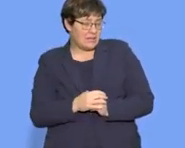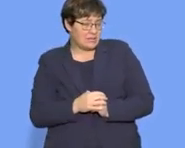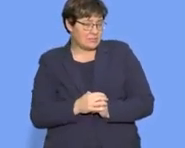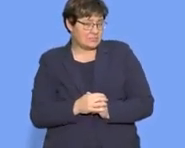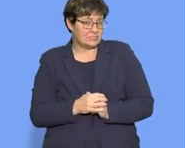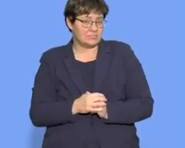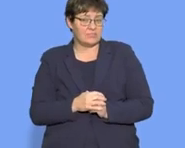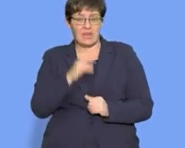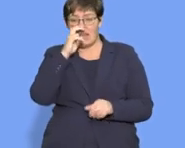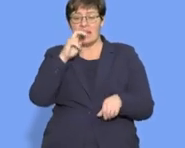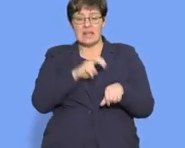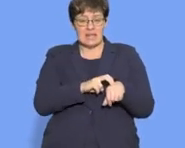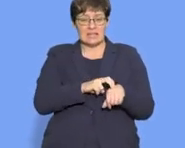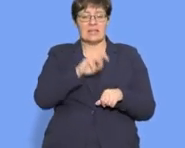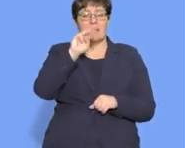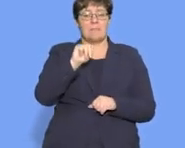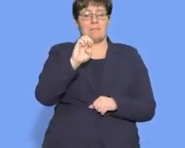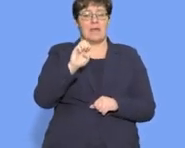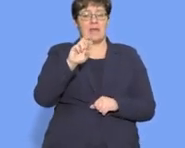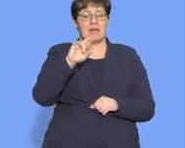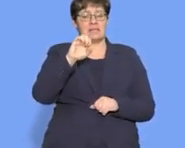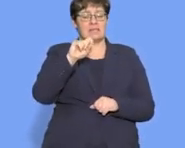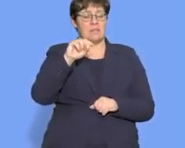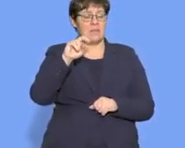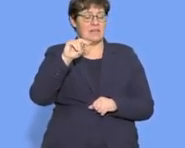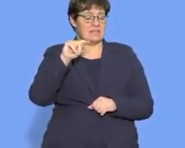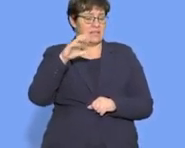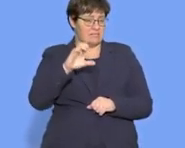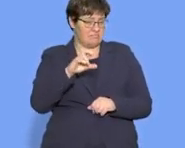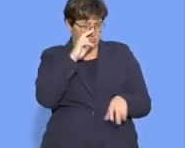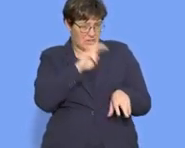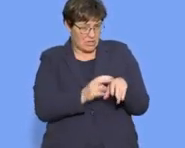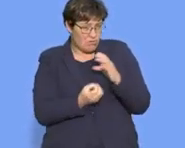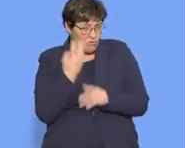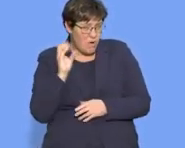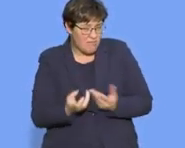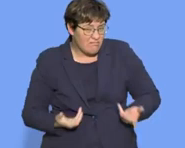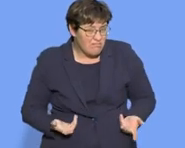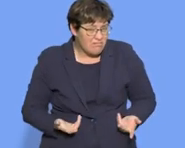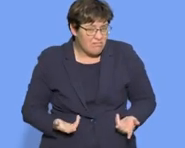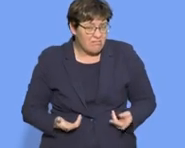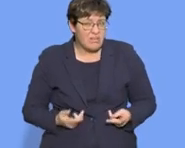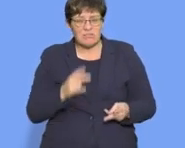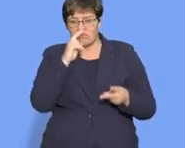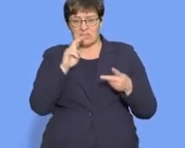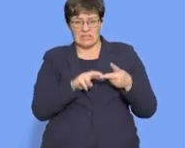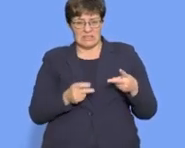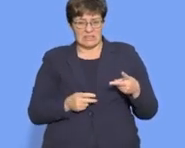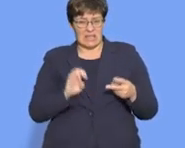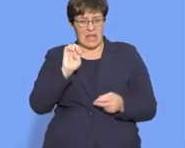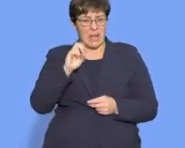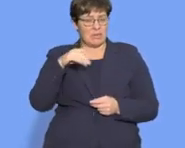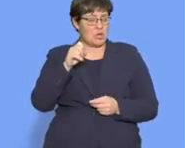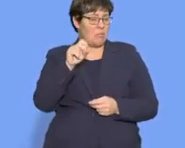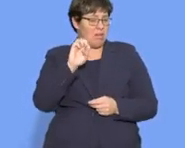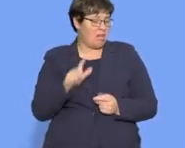Does it need meristematic tissue? Will it need to grow? Does it need epidermal